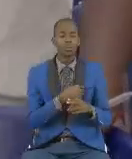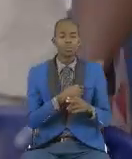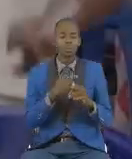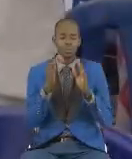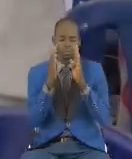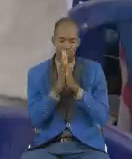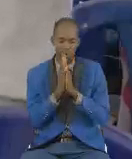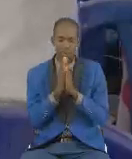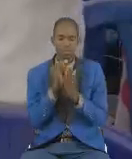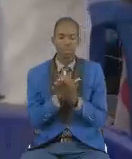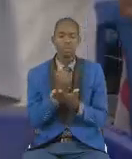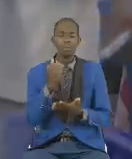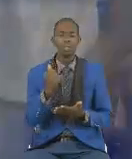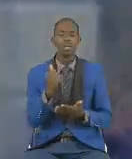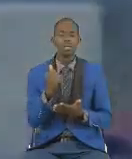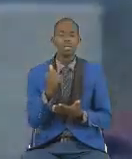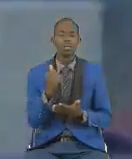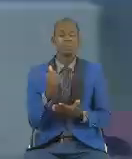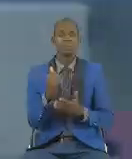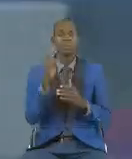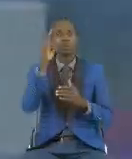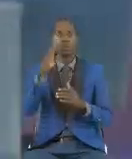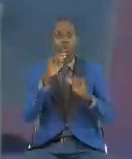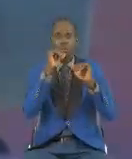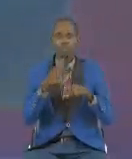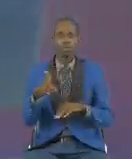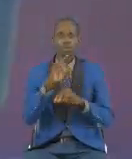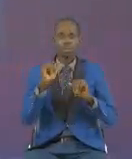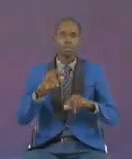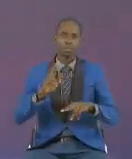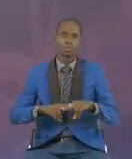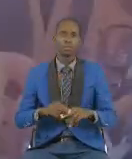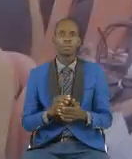pray. Amen. God bless you. You can sit down.